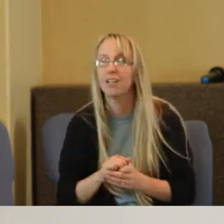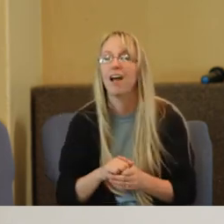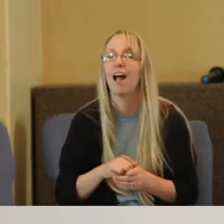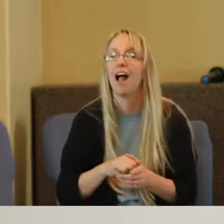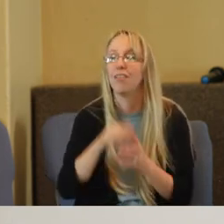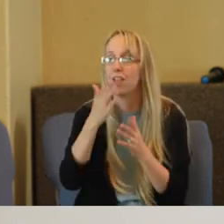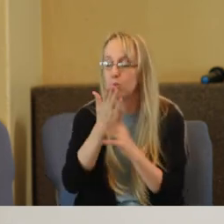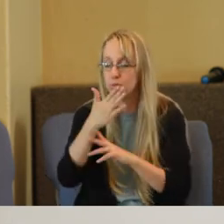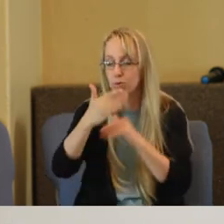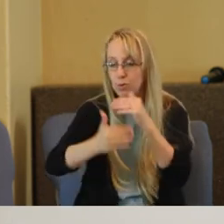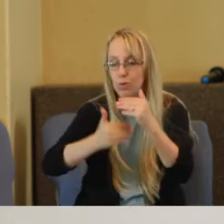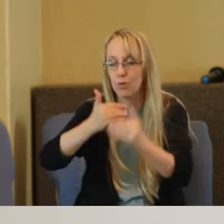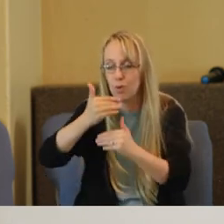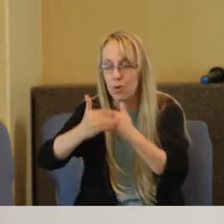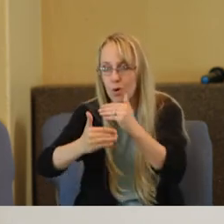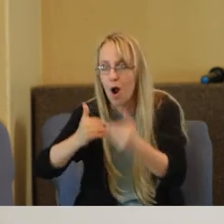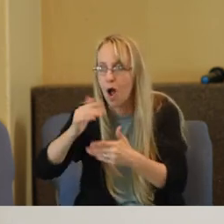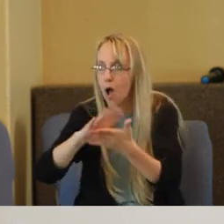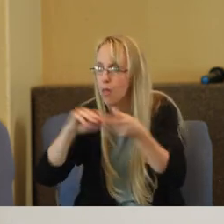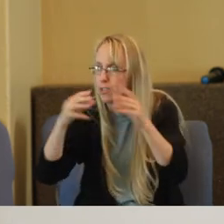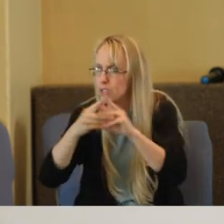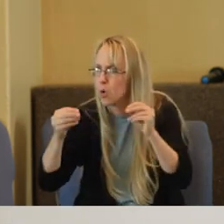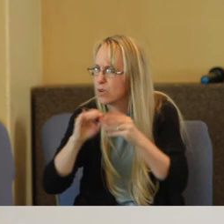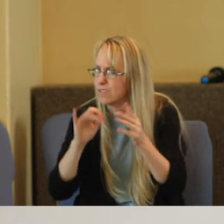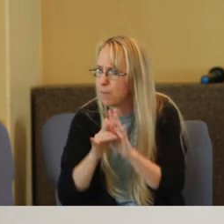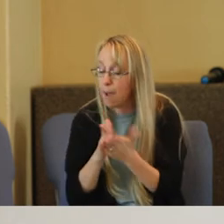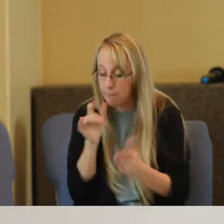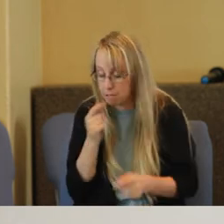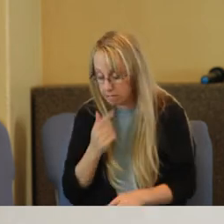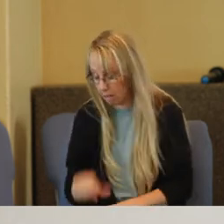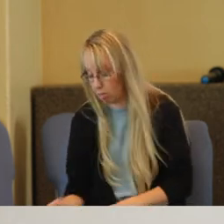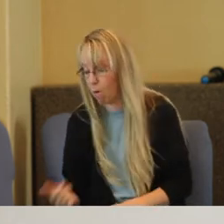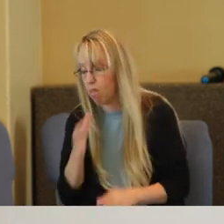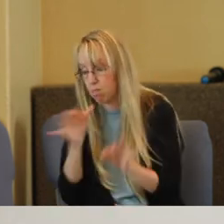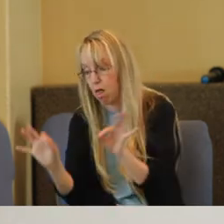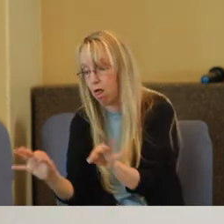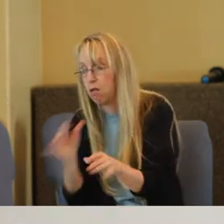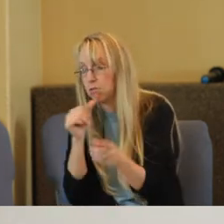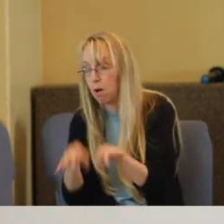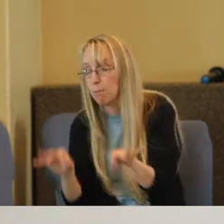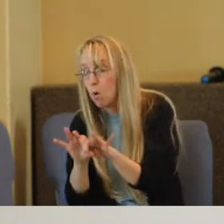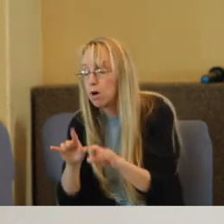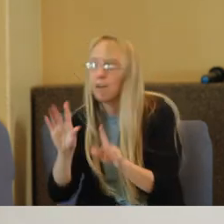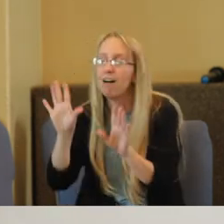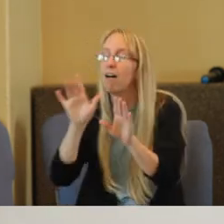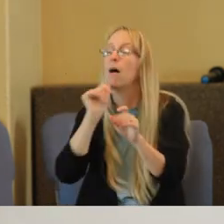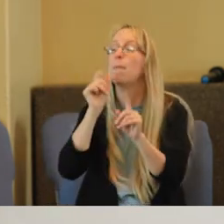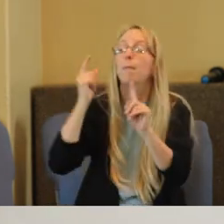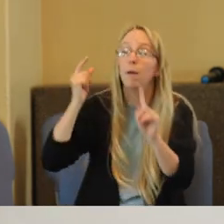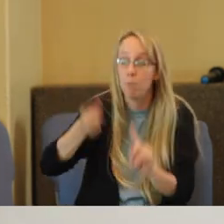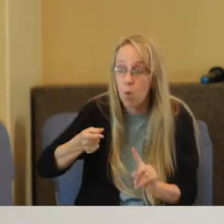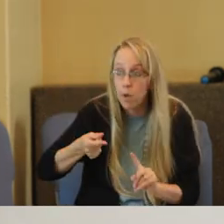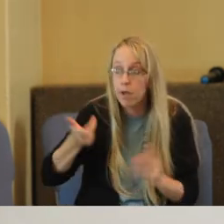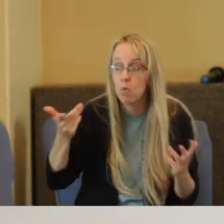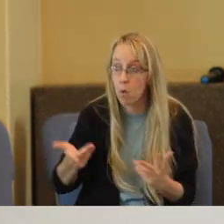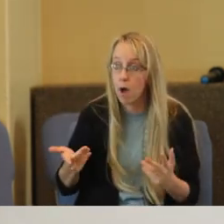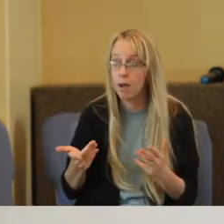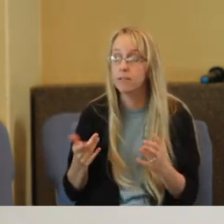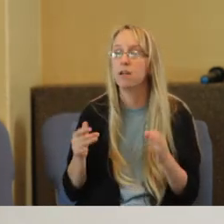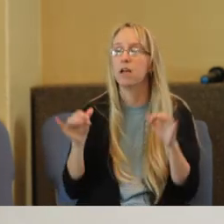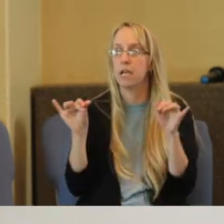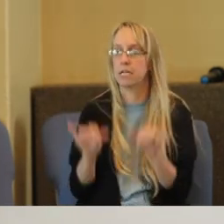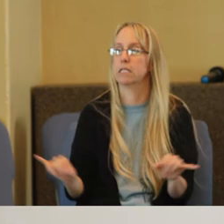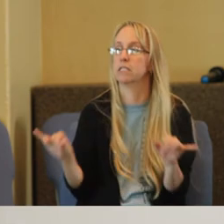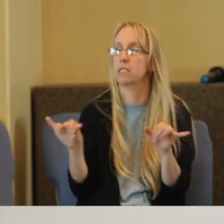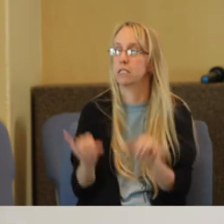the major stories of the Bible. I'm not saying the rest of them aren't important. My point is, there's a consistency